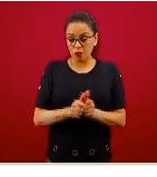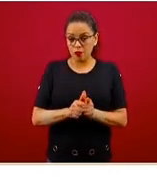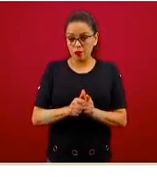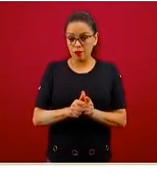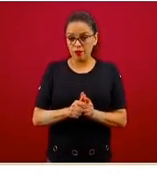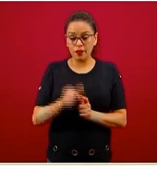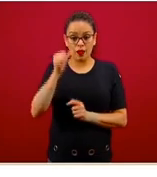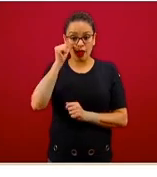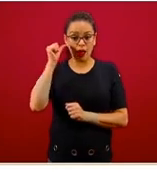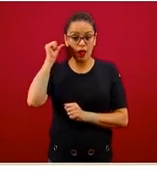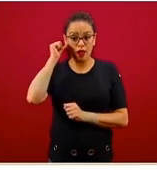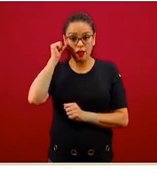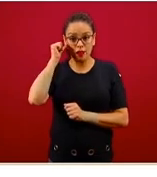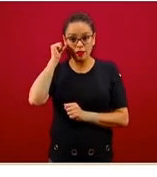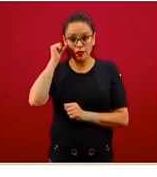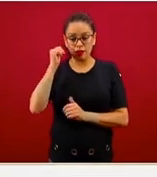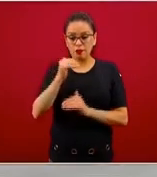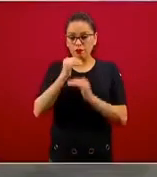and